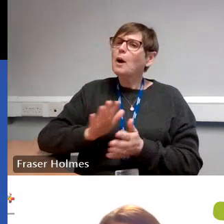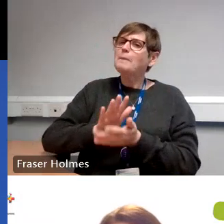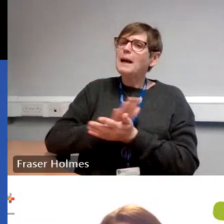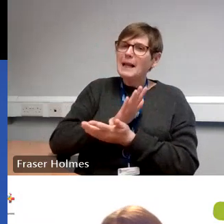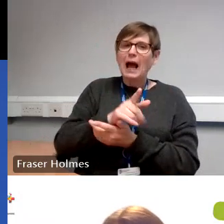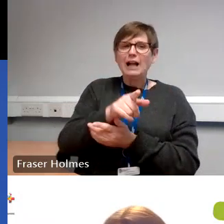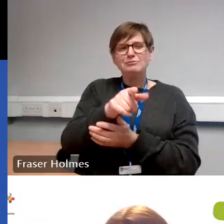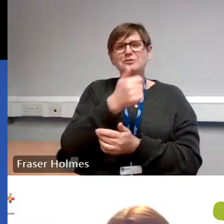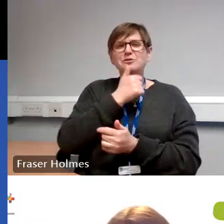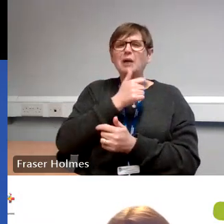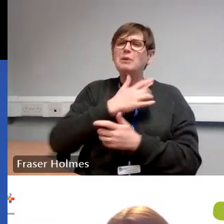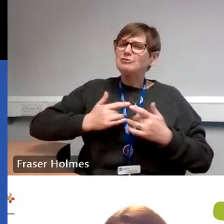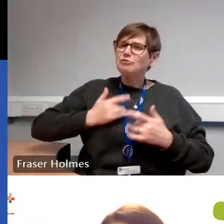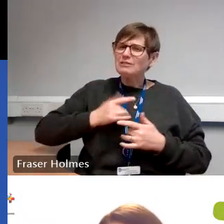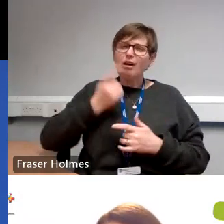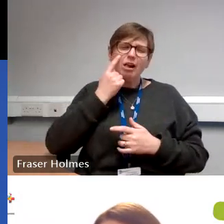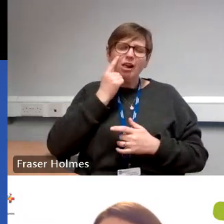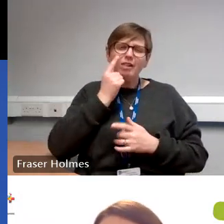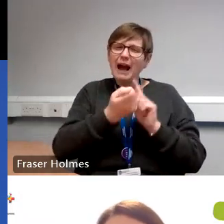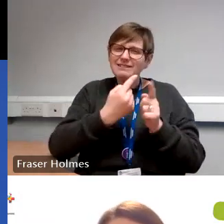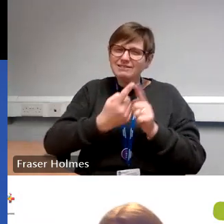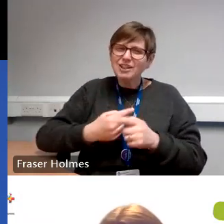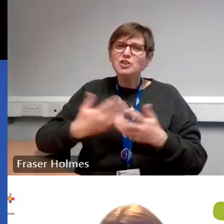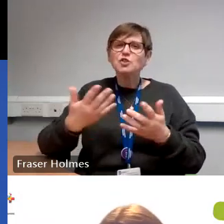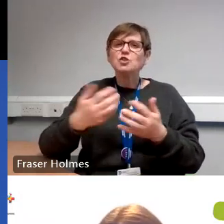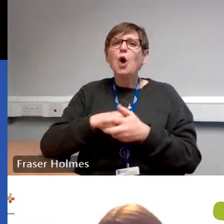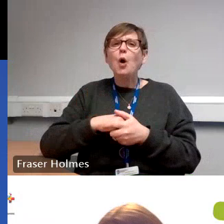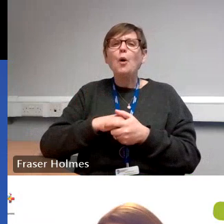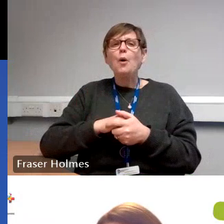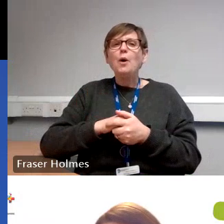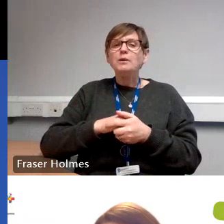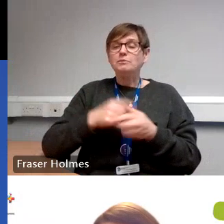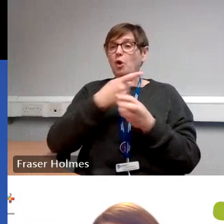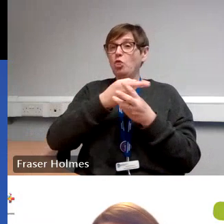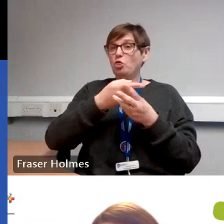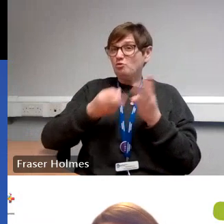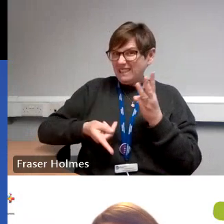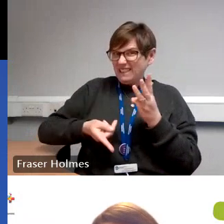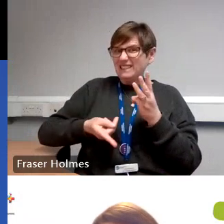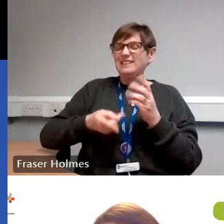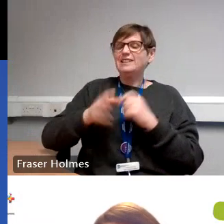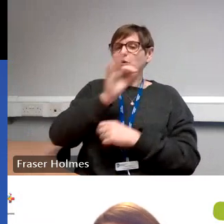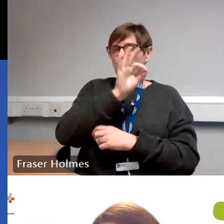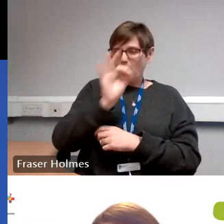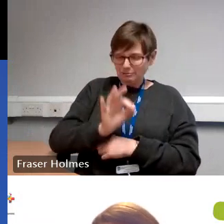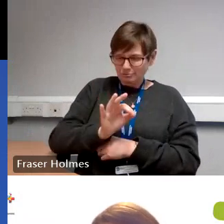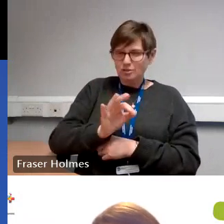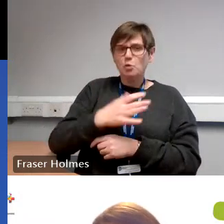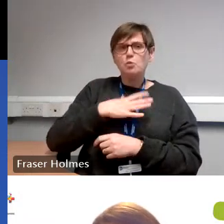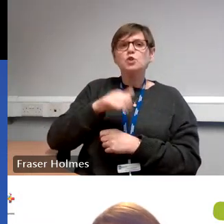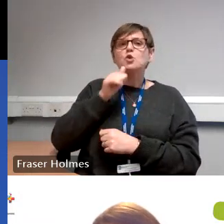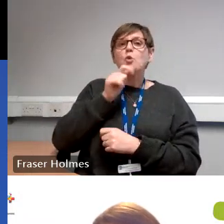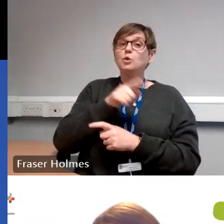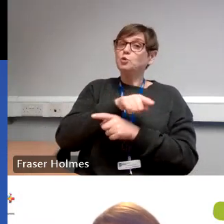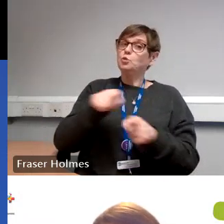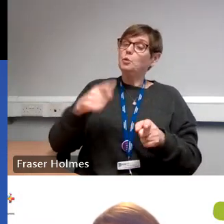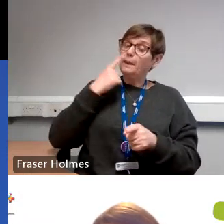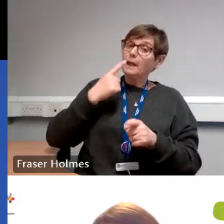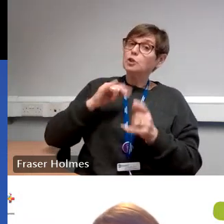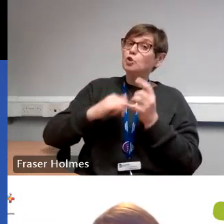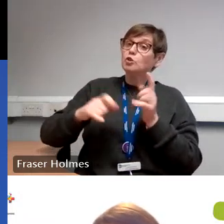question actually, because I'm interested to know the answers from people. So it's Yeah. another free text question. So we want to know, what do you think could